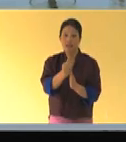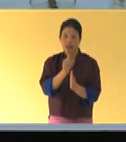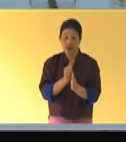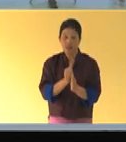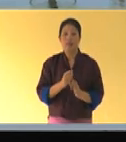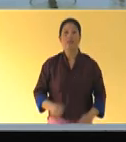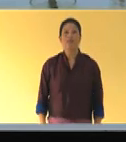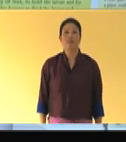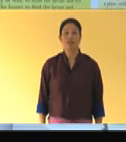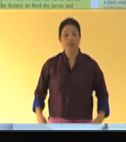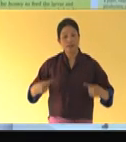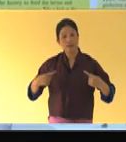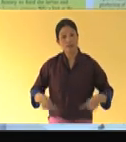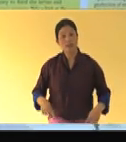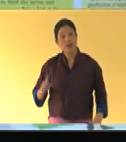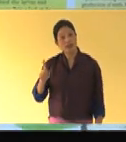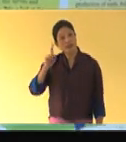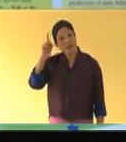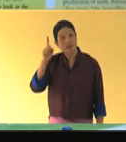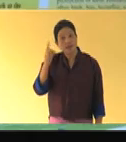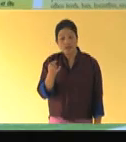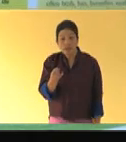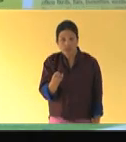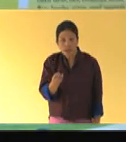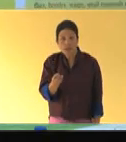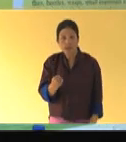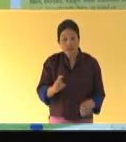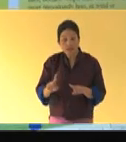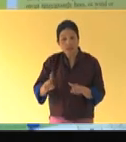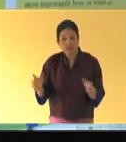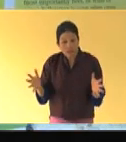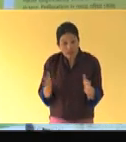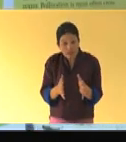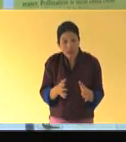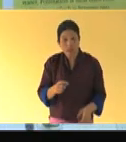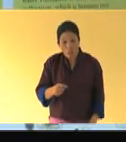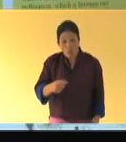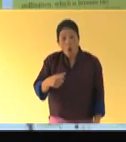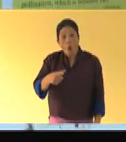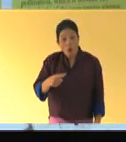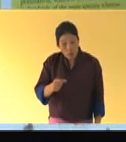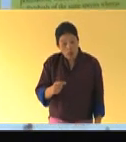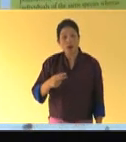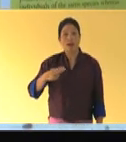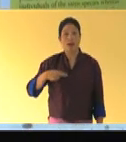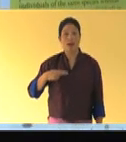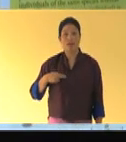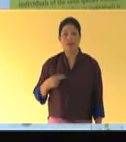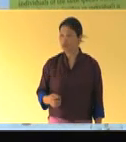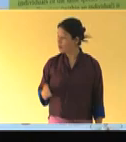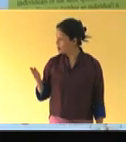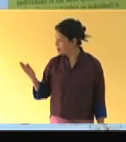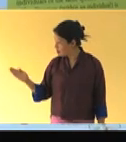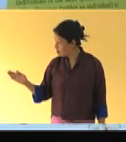fun facts about seeds. As we are all aware, there are different types of seeds ranging from their sizes. So here we have